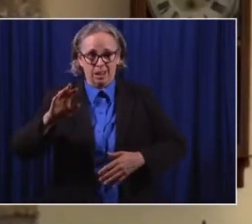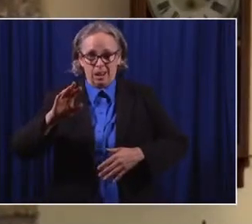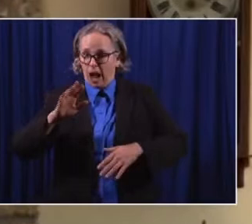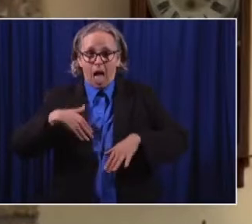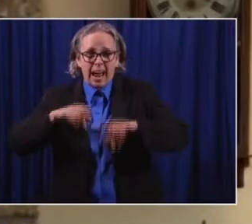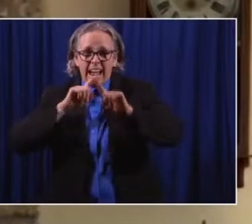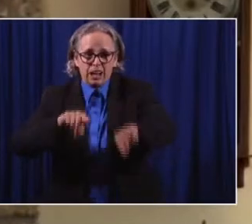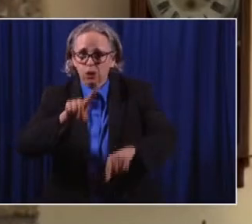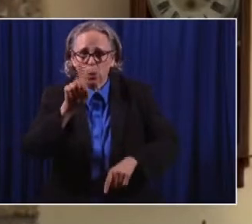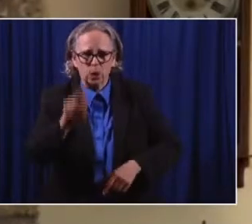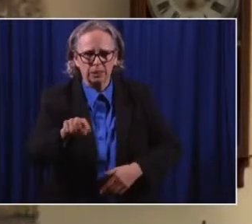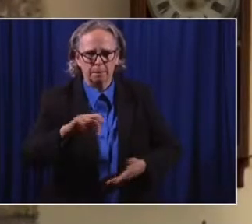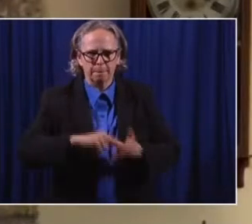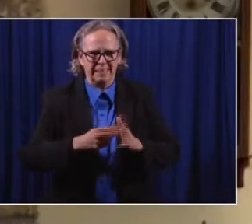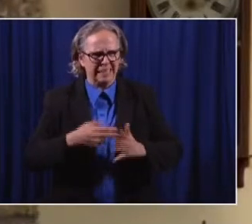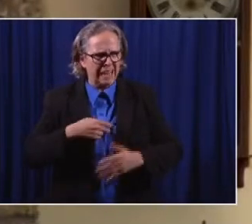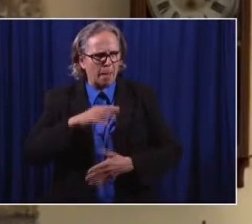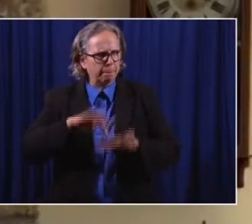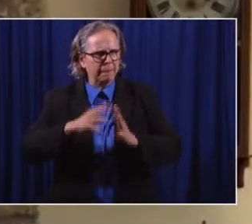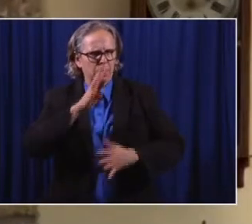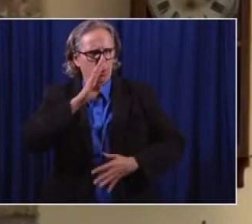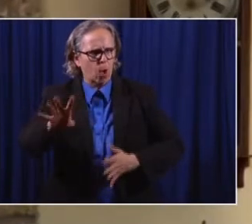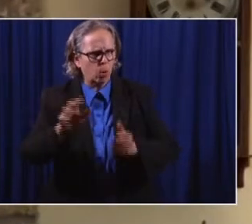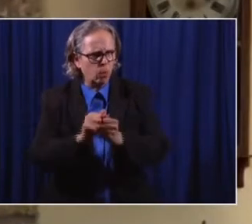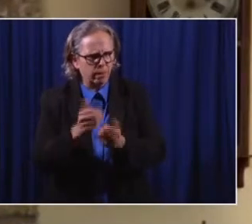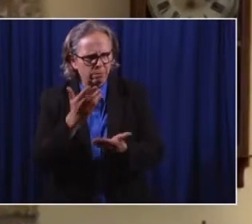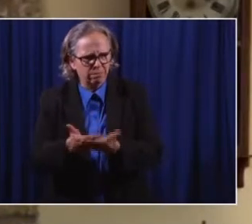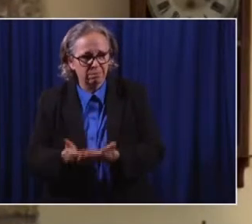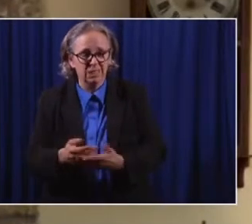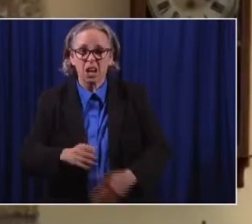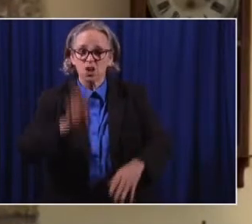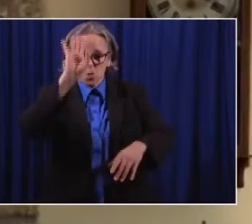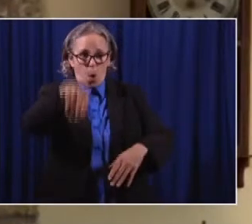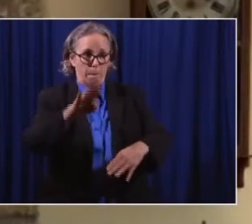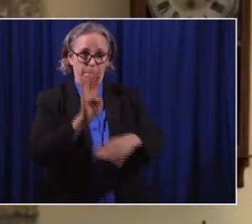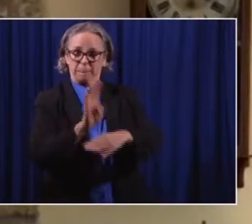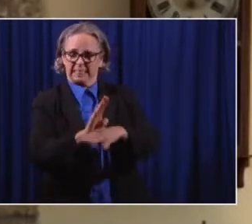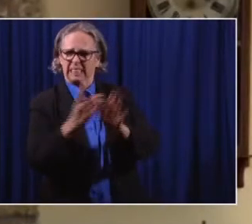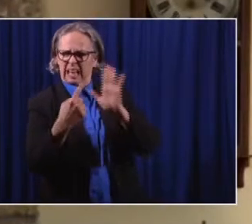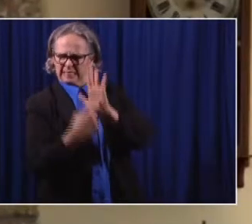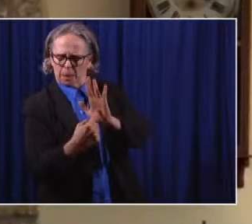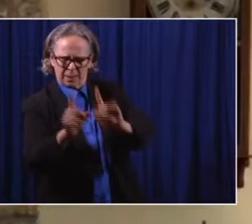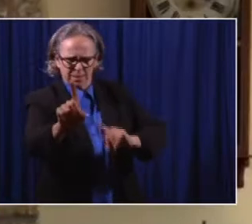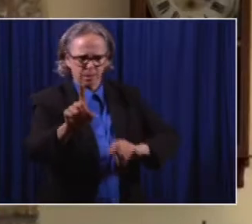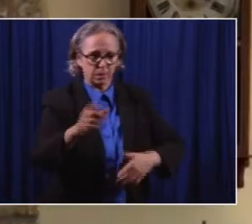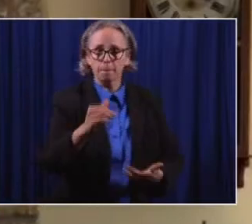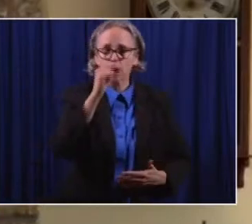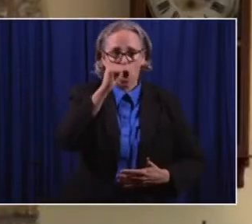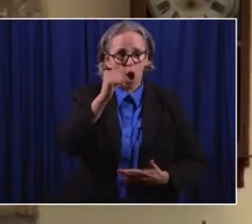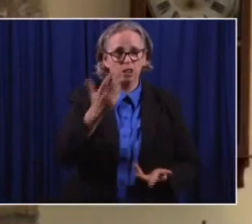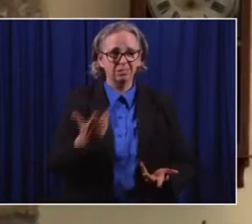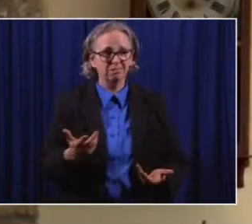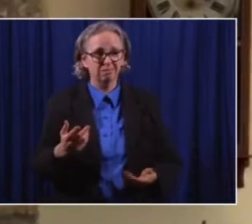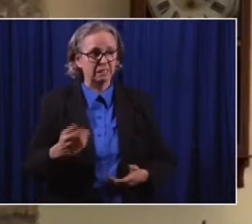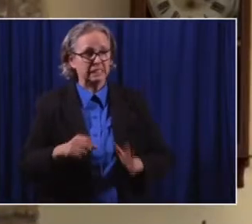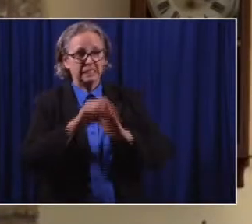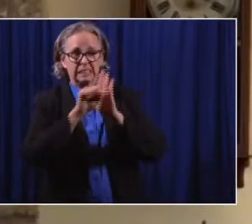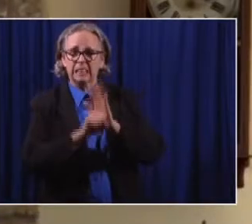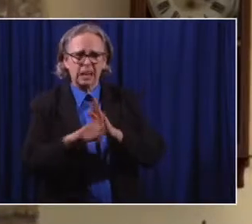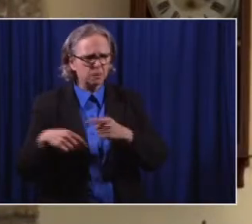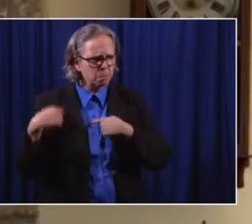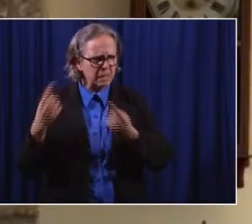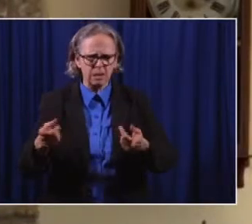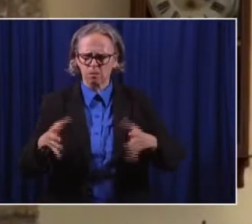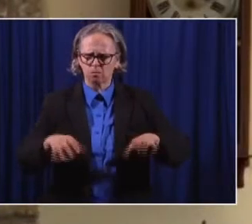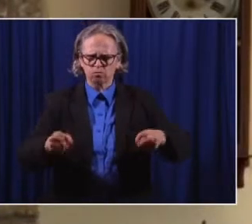Businesses, for example, yes, we control the hours of bars. The state always controls it, and they're less. But a lot of businesses are fully